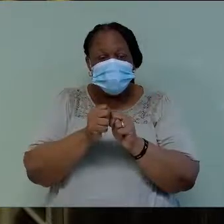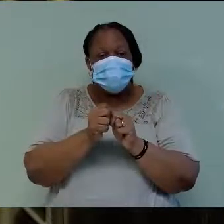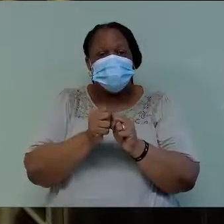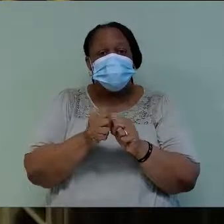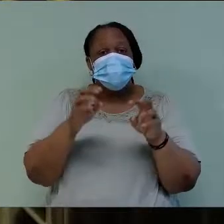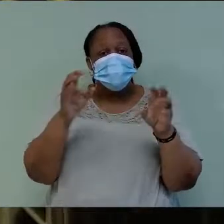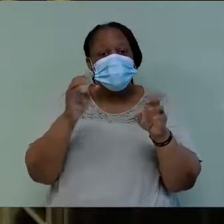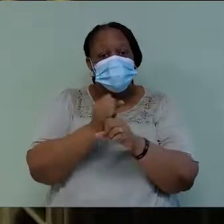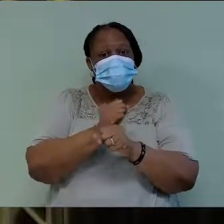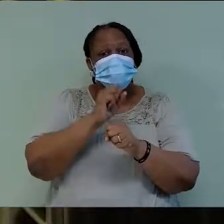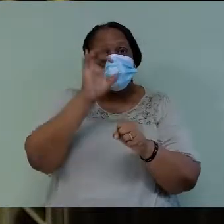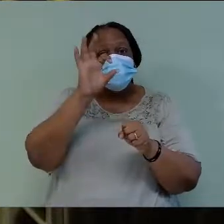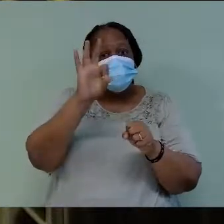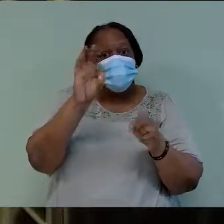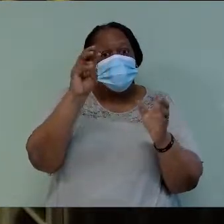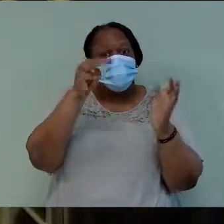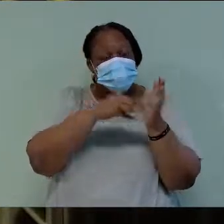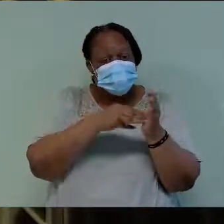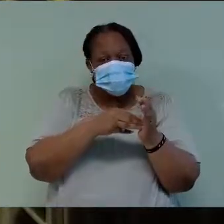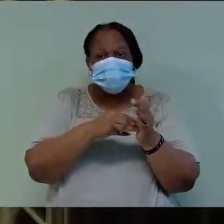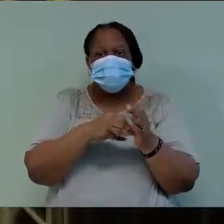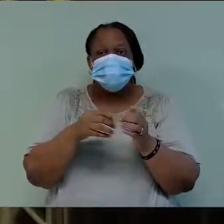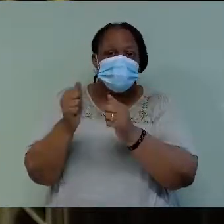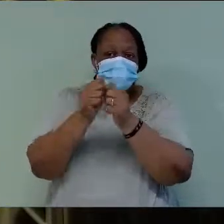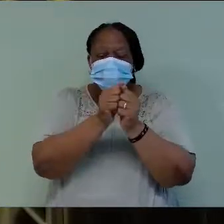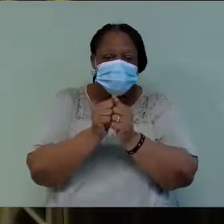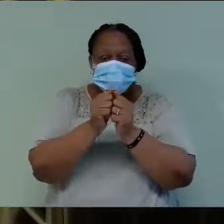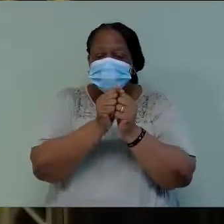1,981 to Social Security. Together,